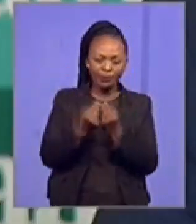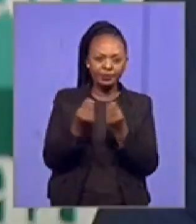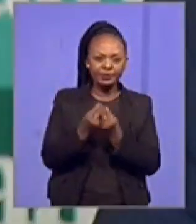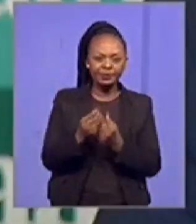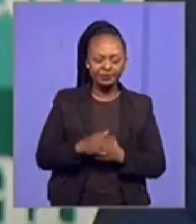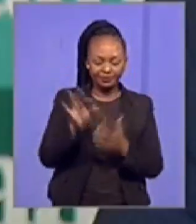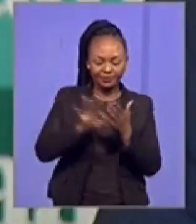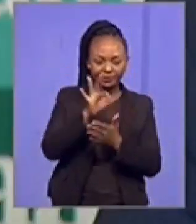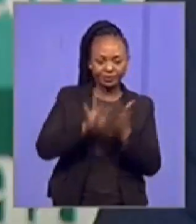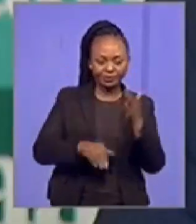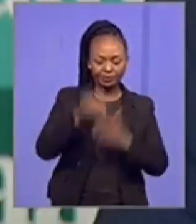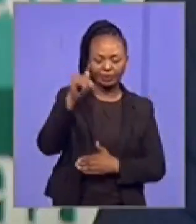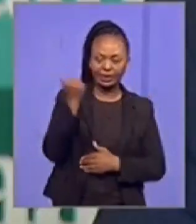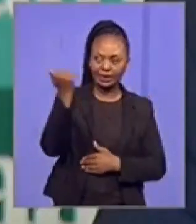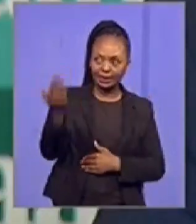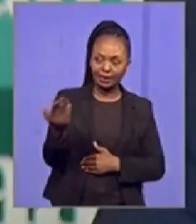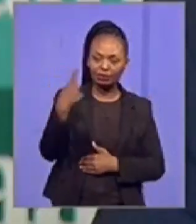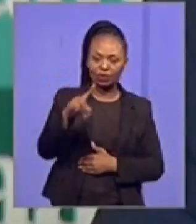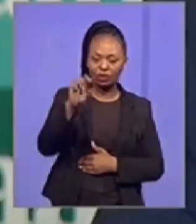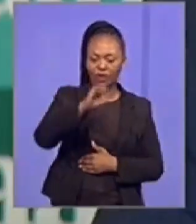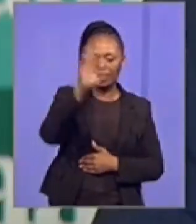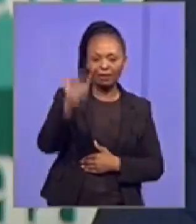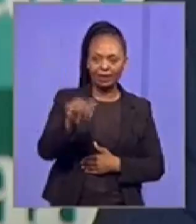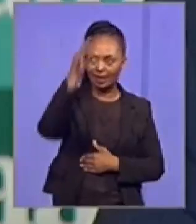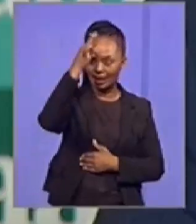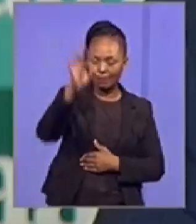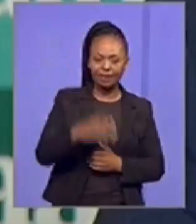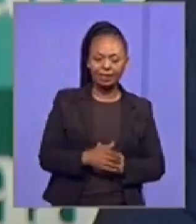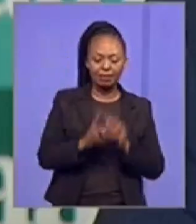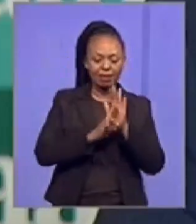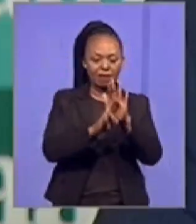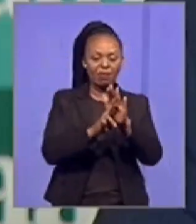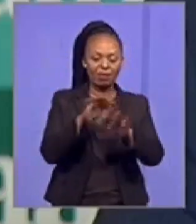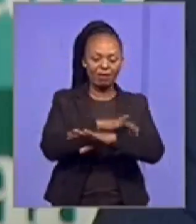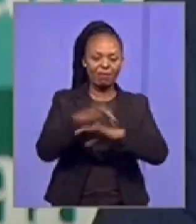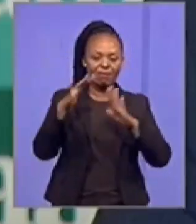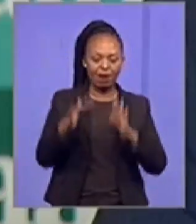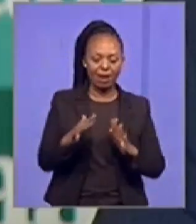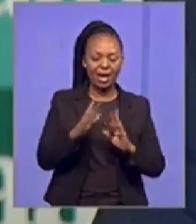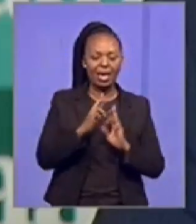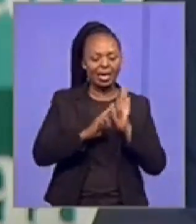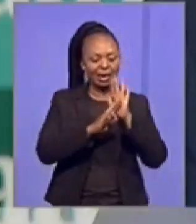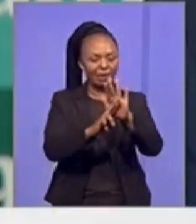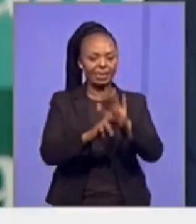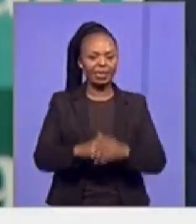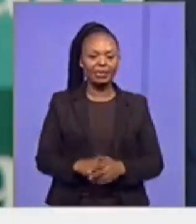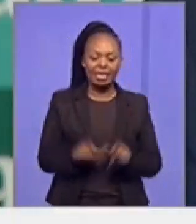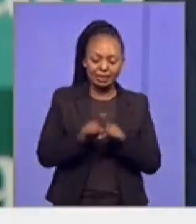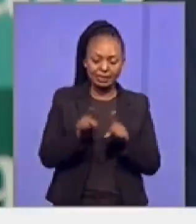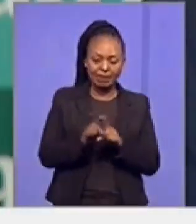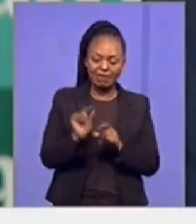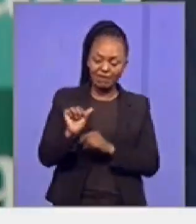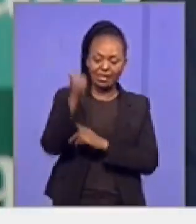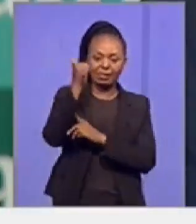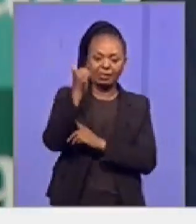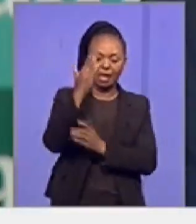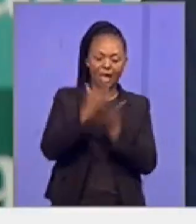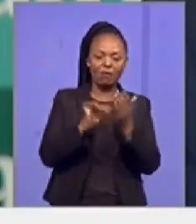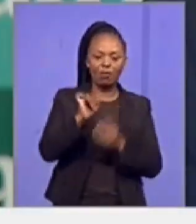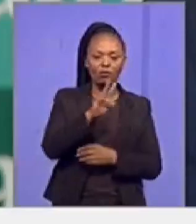claim against the South African government on behalf of the farmers that we represented. And during the first half